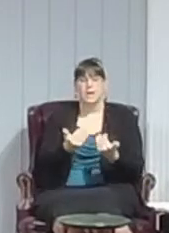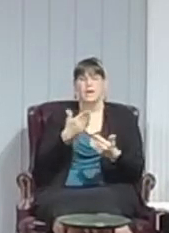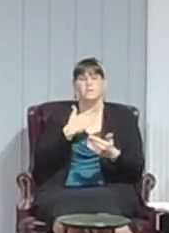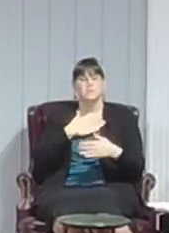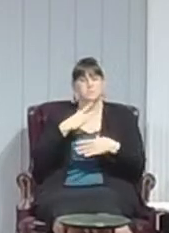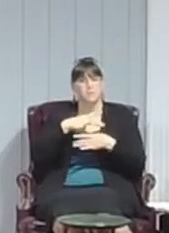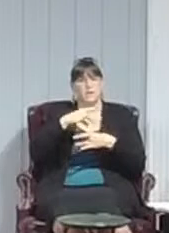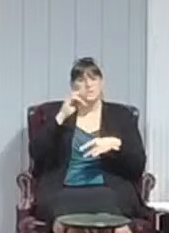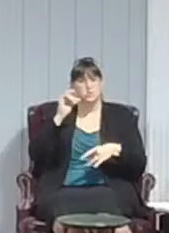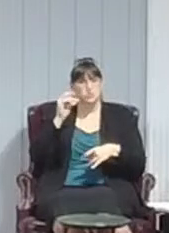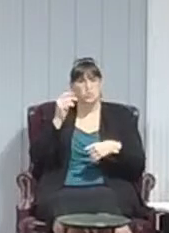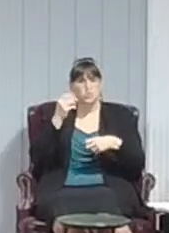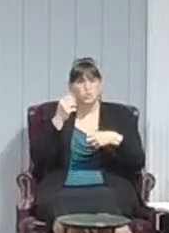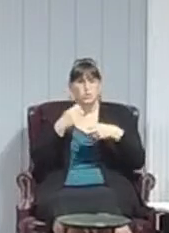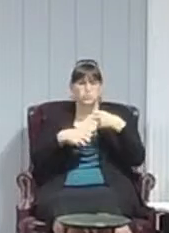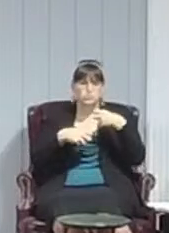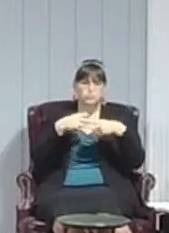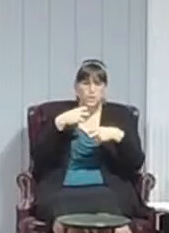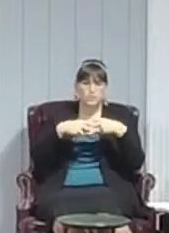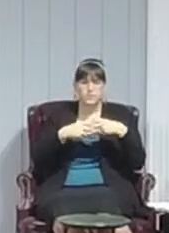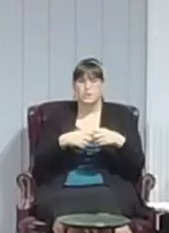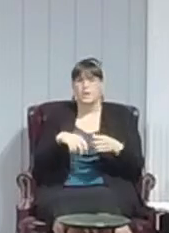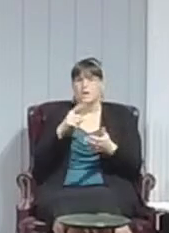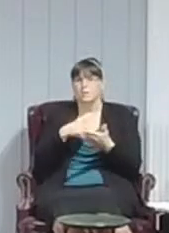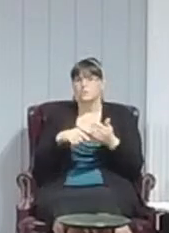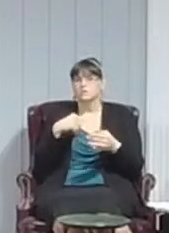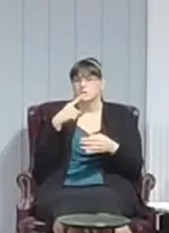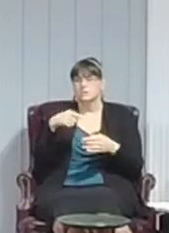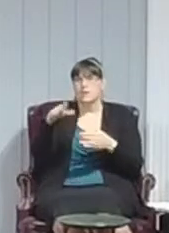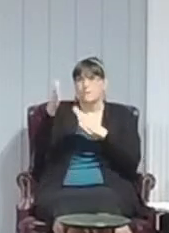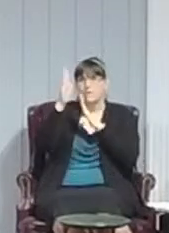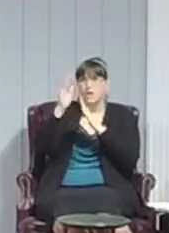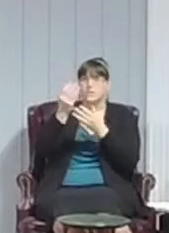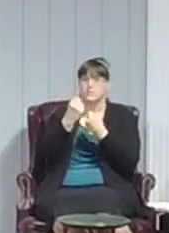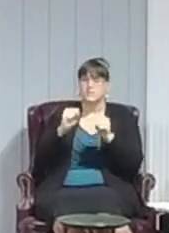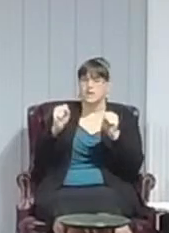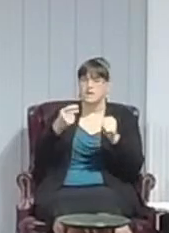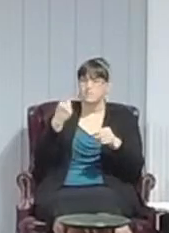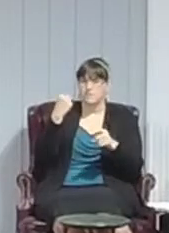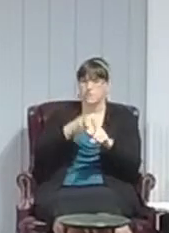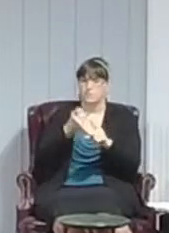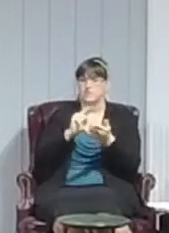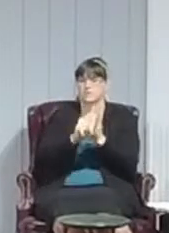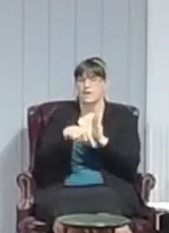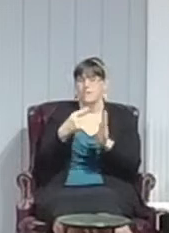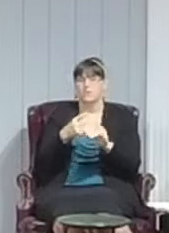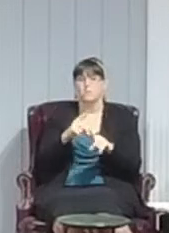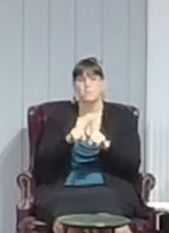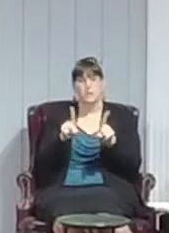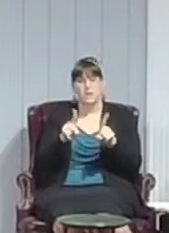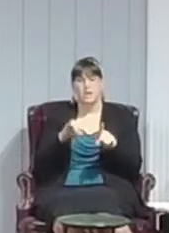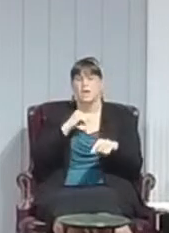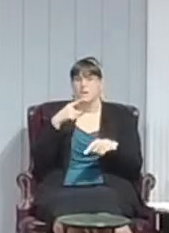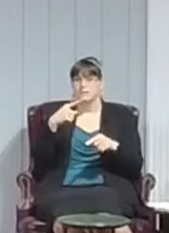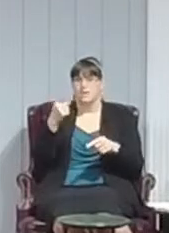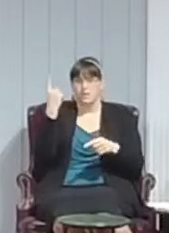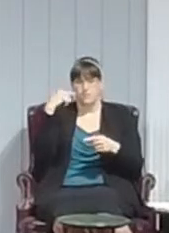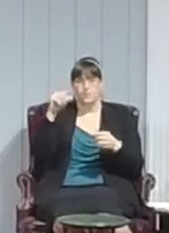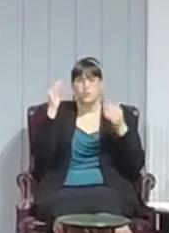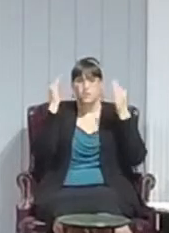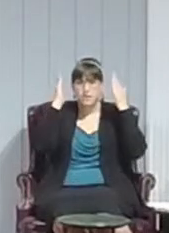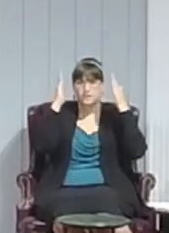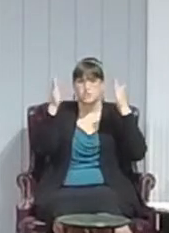soul troubled, and what shall I say? Father, save me from this hour, but I say for this cause came I unto this hour. Jesus said, now is